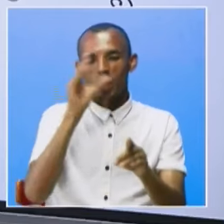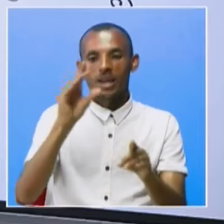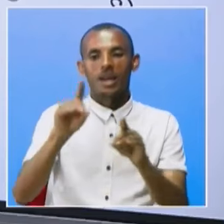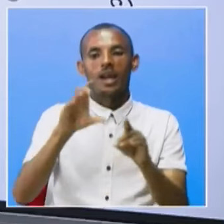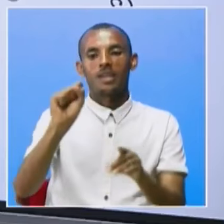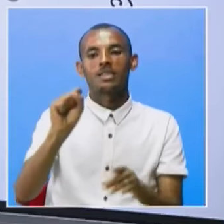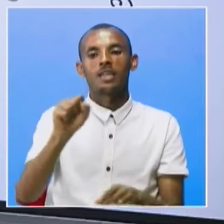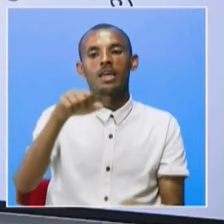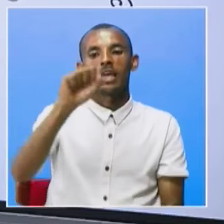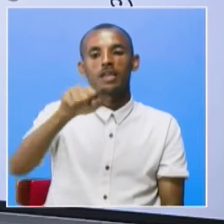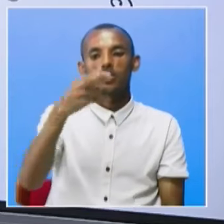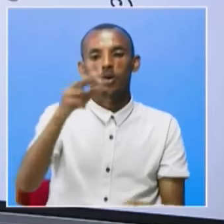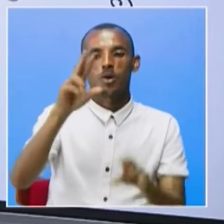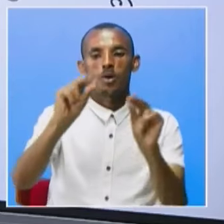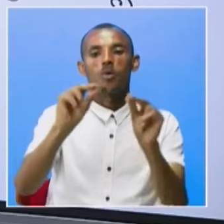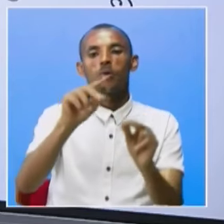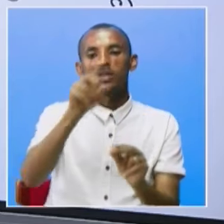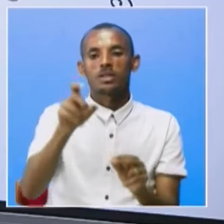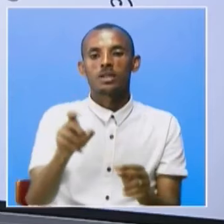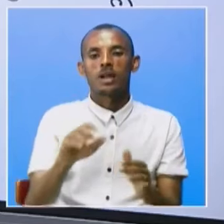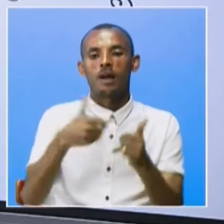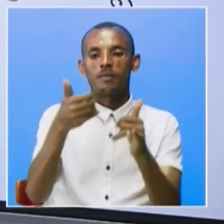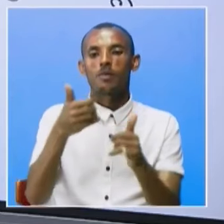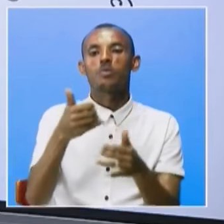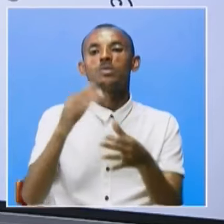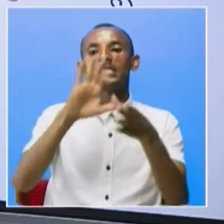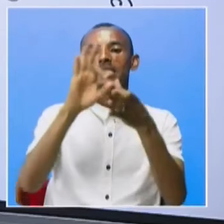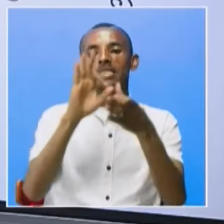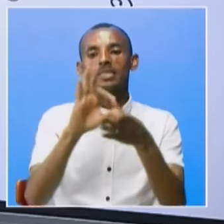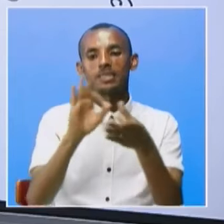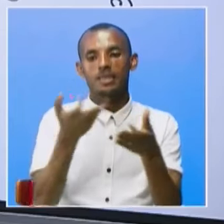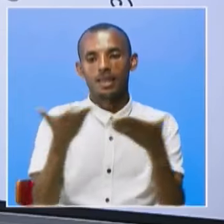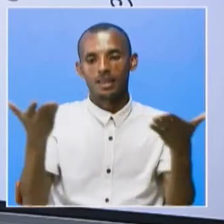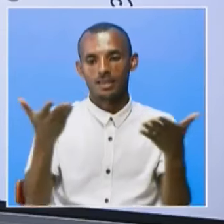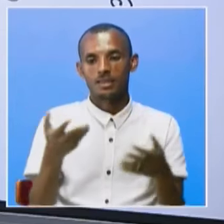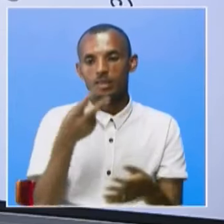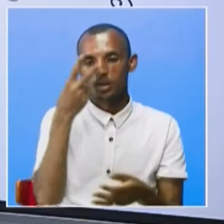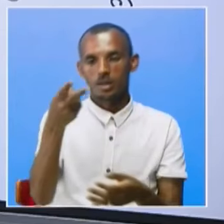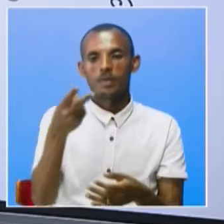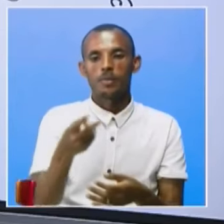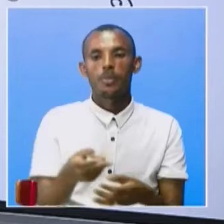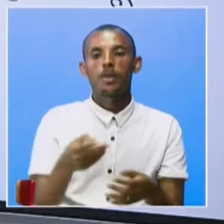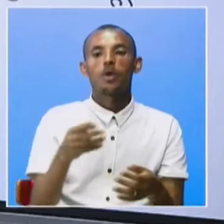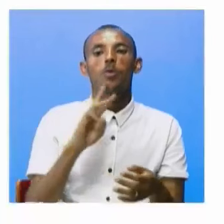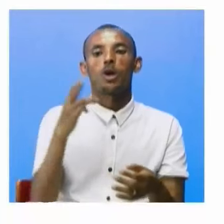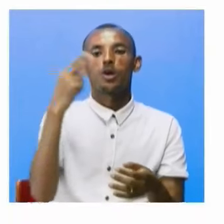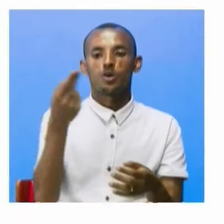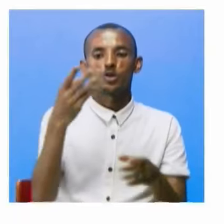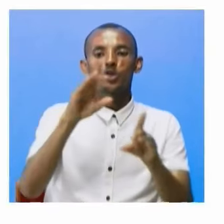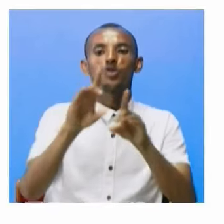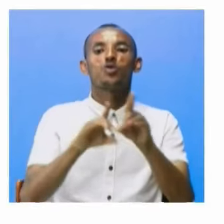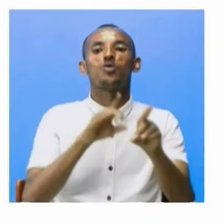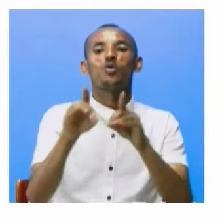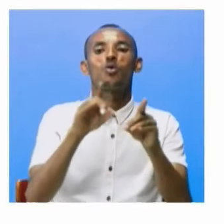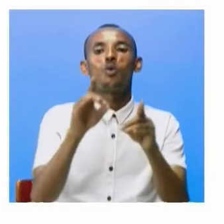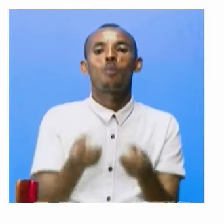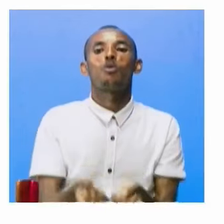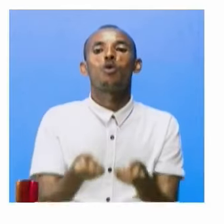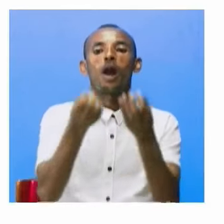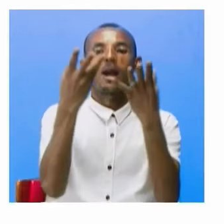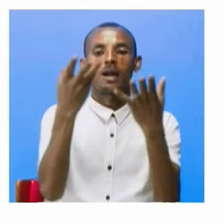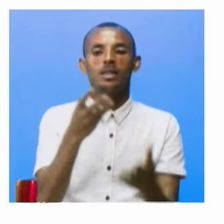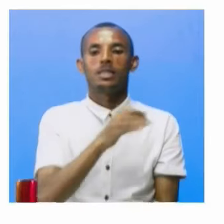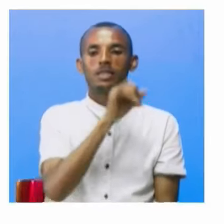question? Yeah, have you seen my sentences above? We use do with the plural subjects,